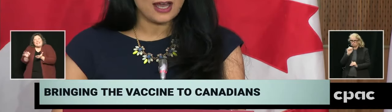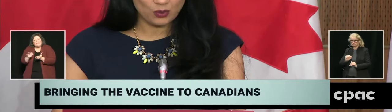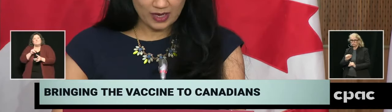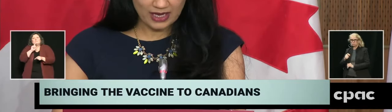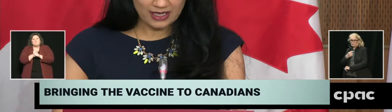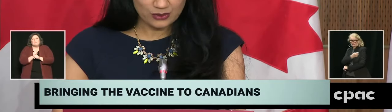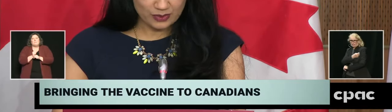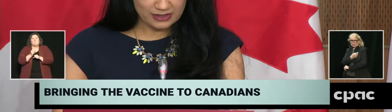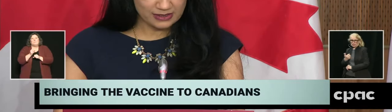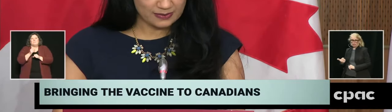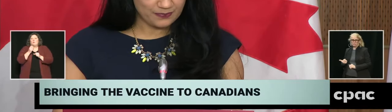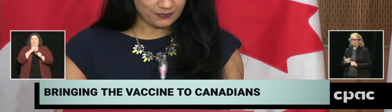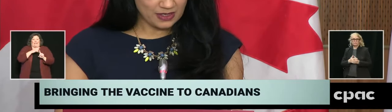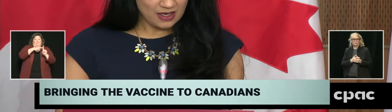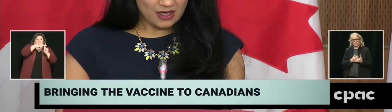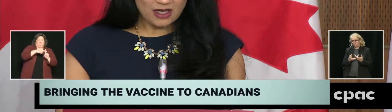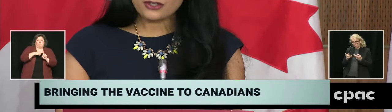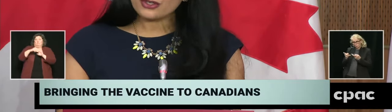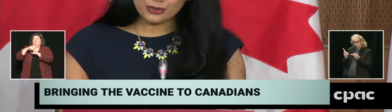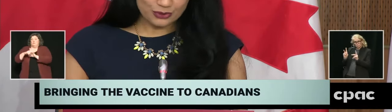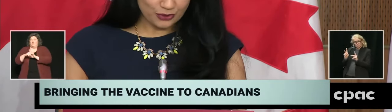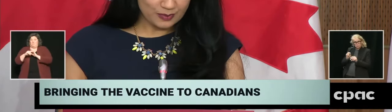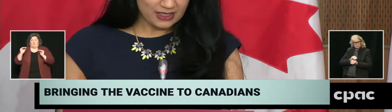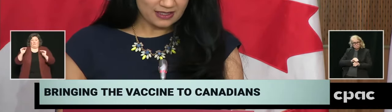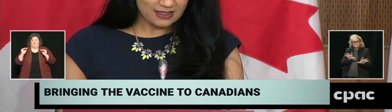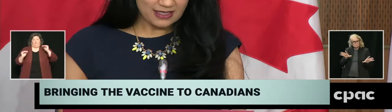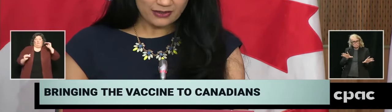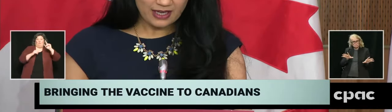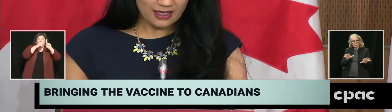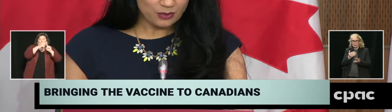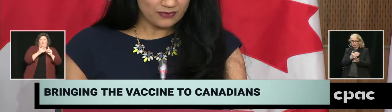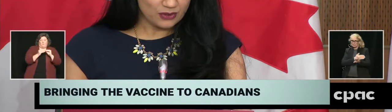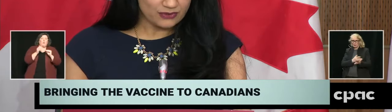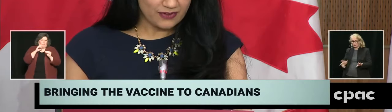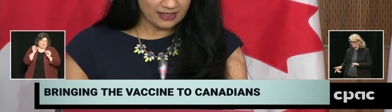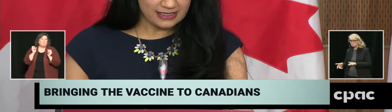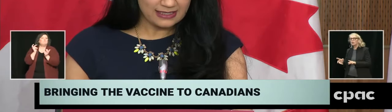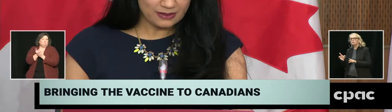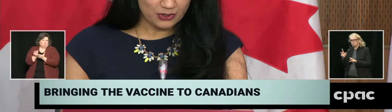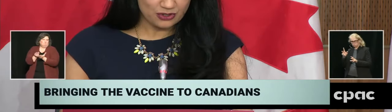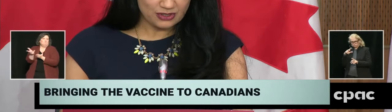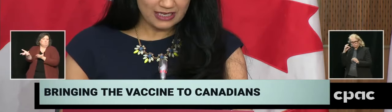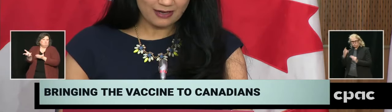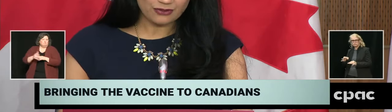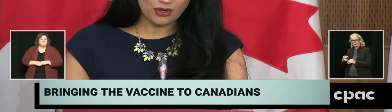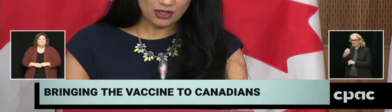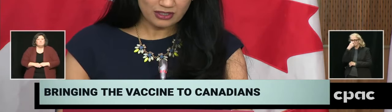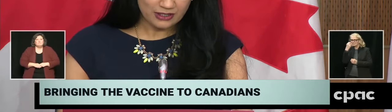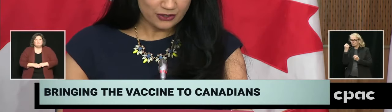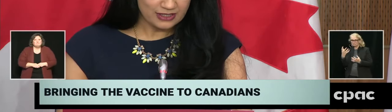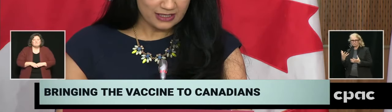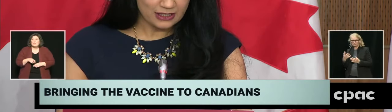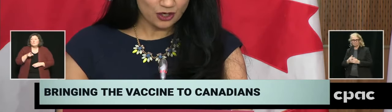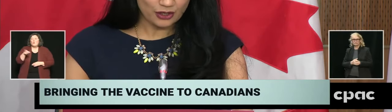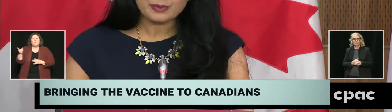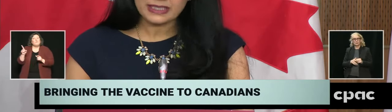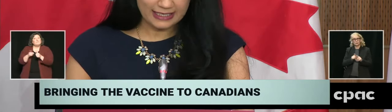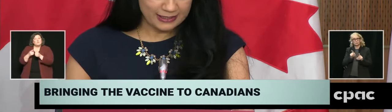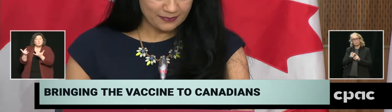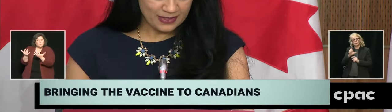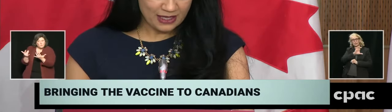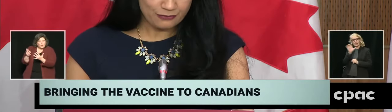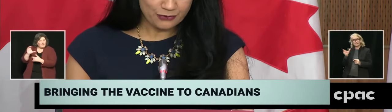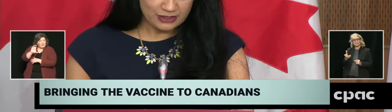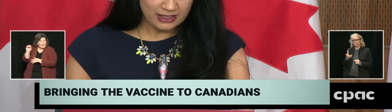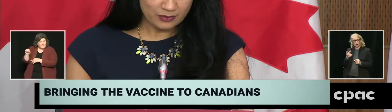clearly outweigh its risks. Under usual circumstances, Health Canada reviews vaccine submissions after all clinical studies are